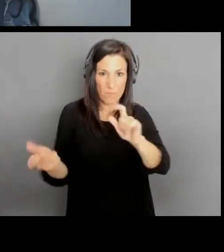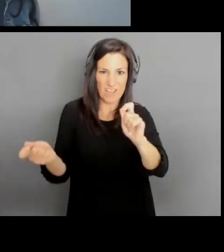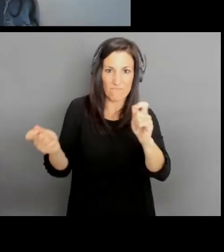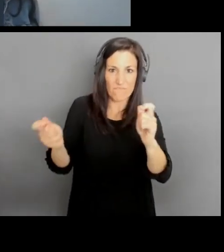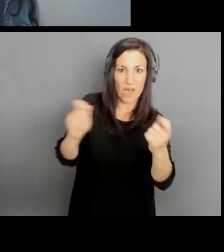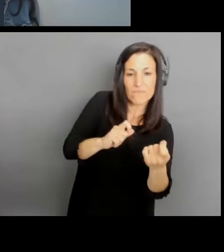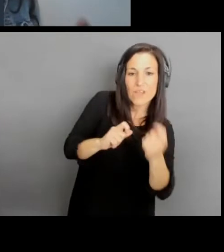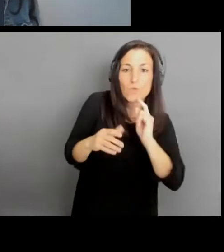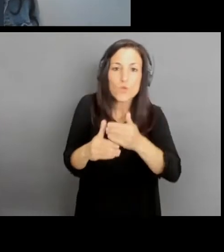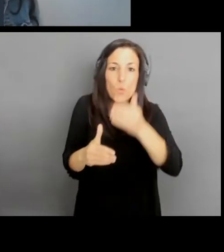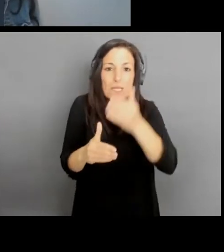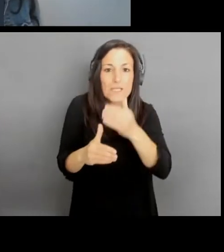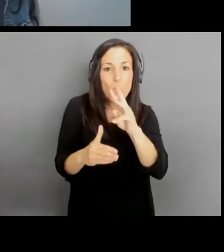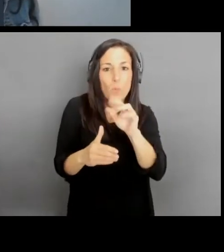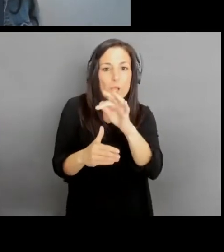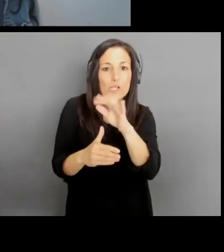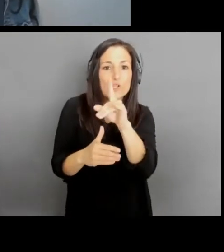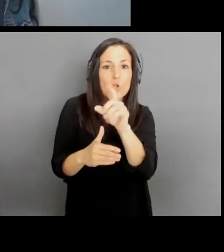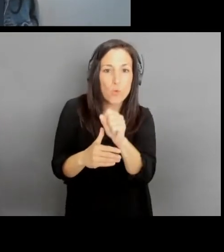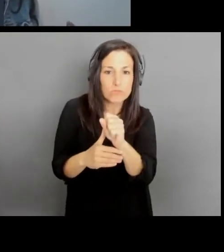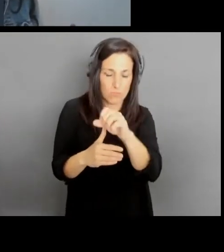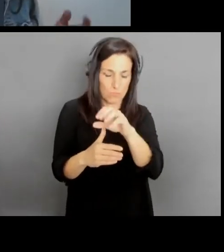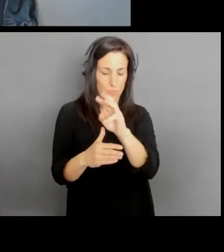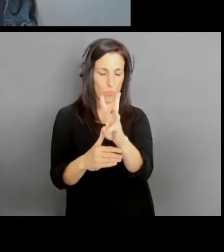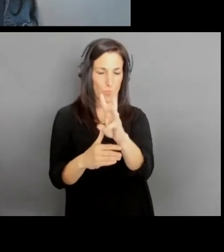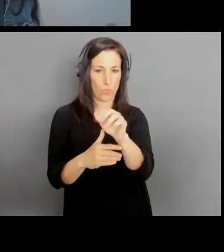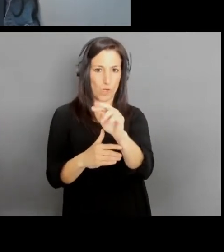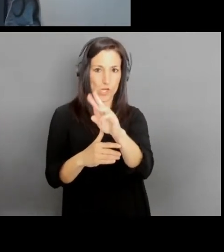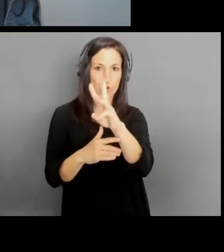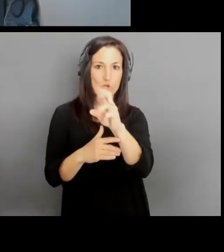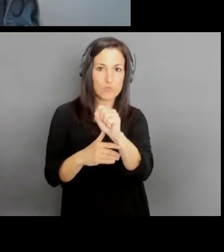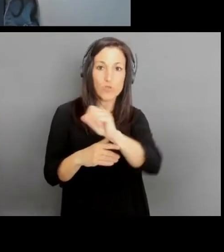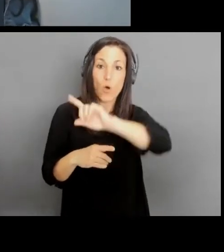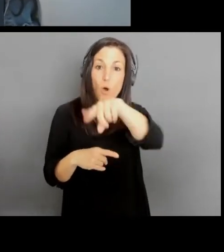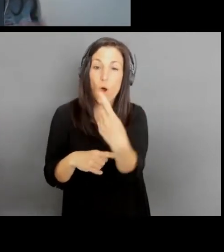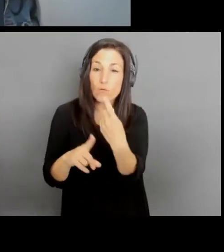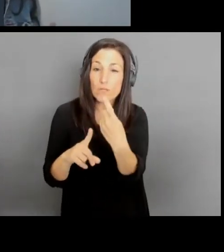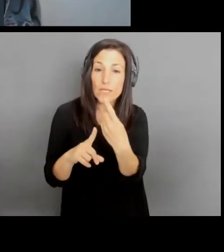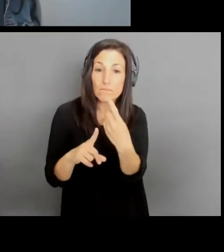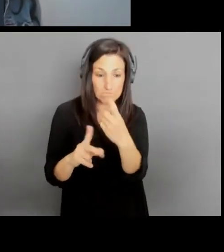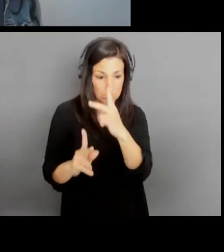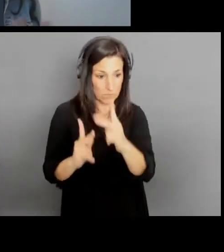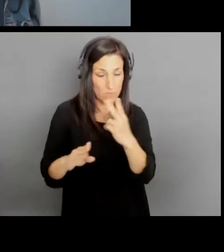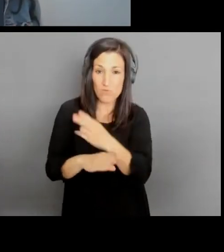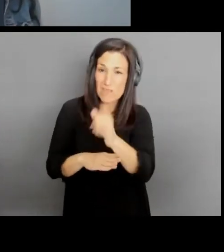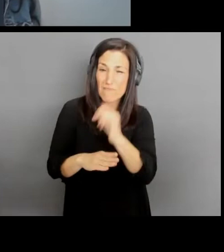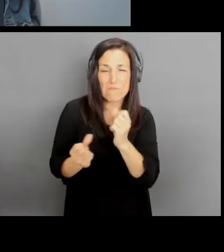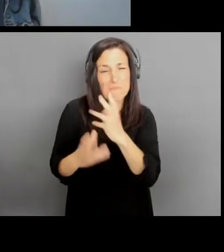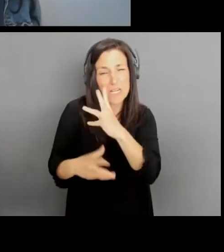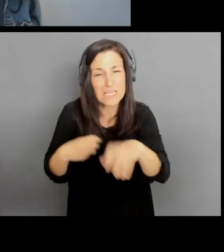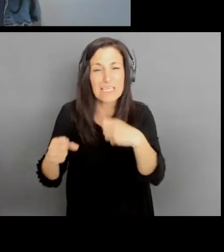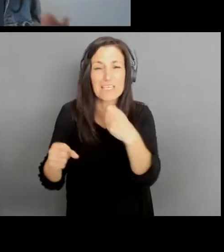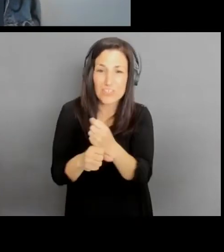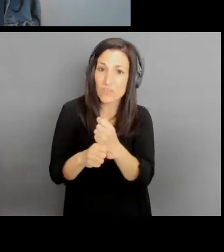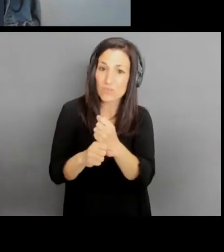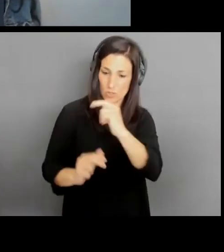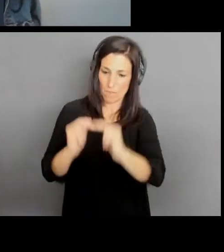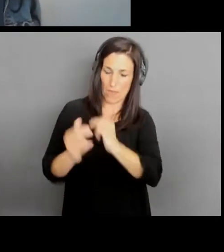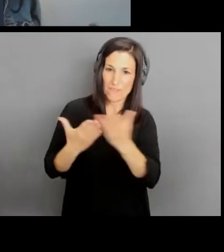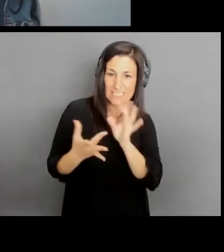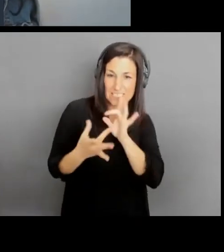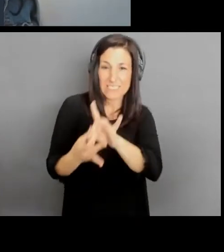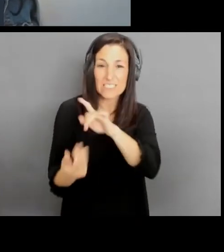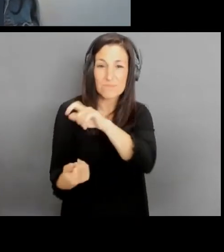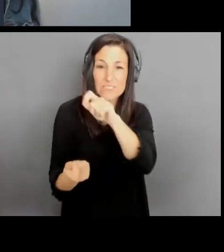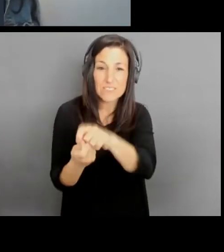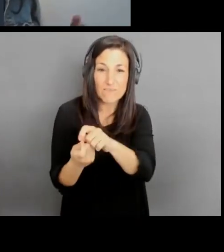customers have used for decades to build applications that are specific to Windows. And now the future of .NET, which started with the name